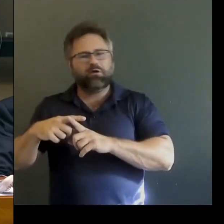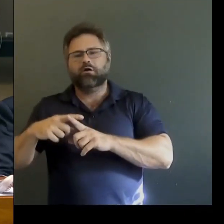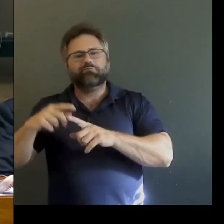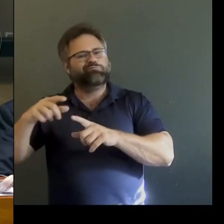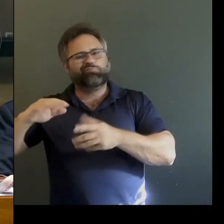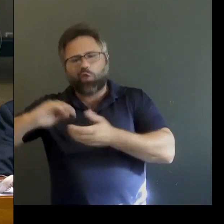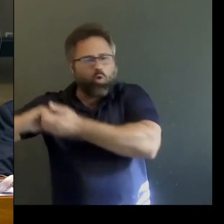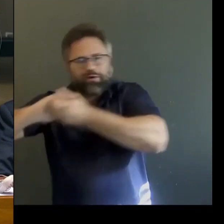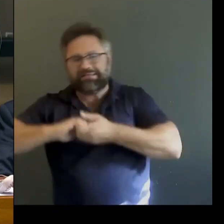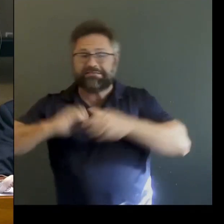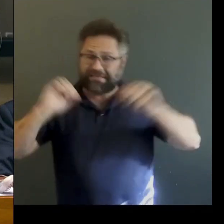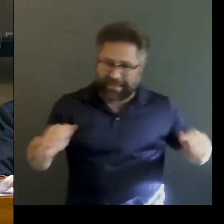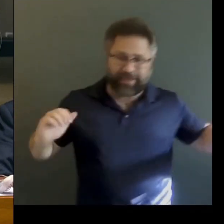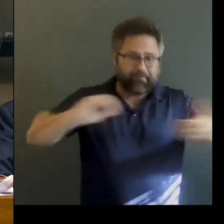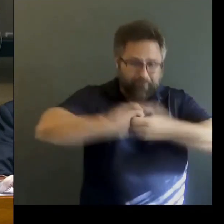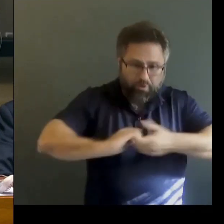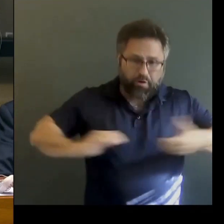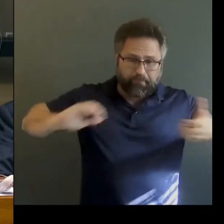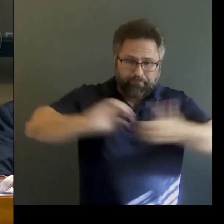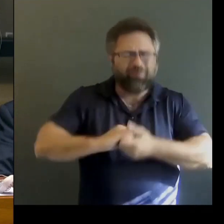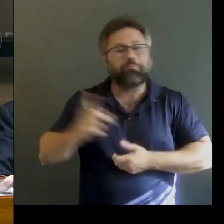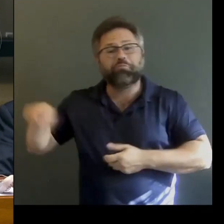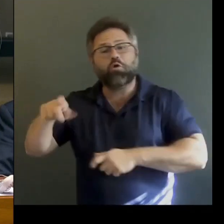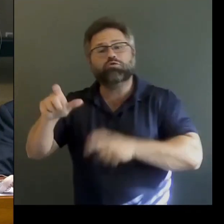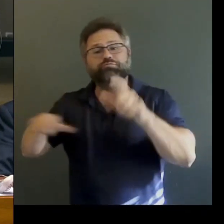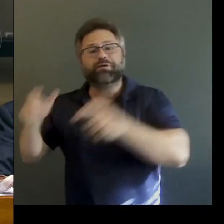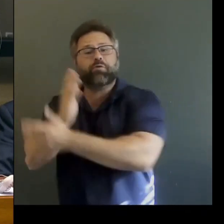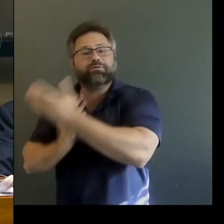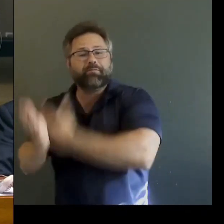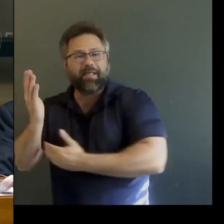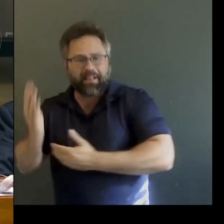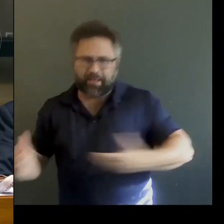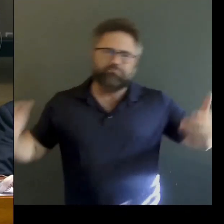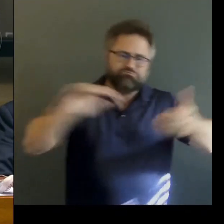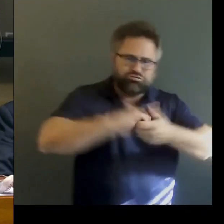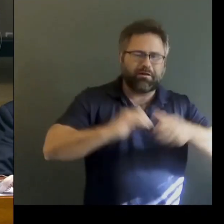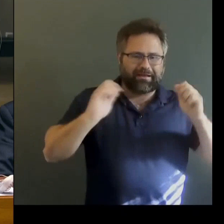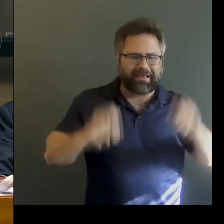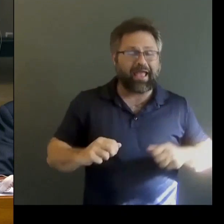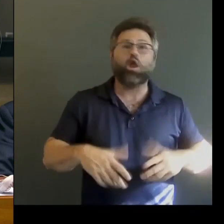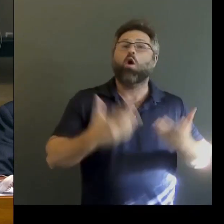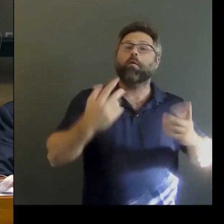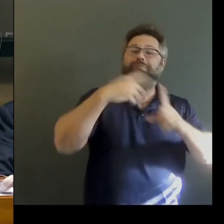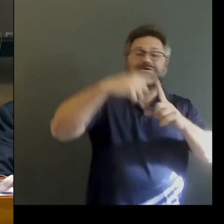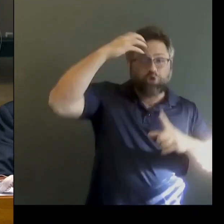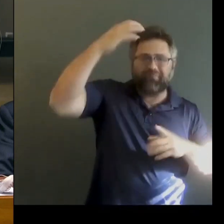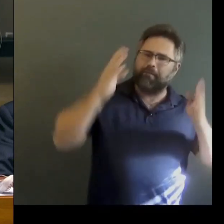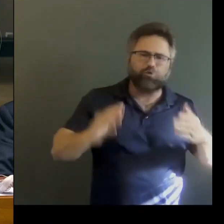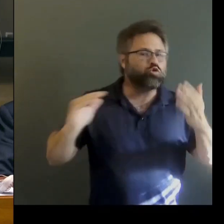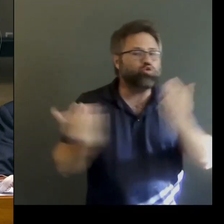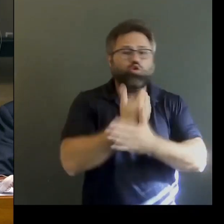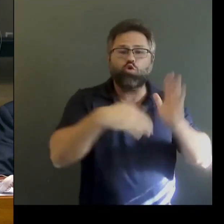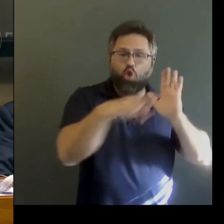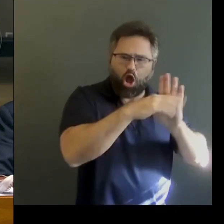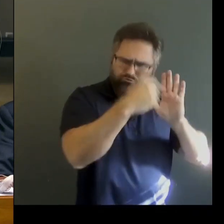developing policies to promote digital accessibility for underrepresented groups such as persons with deafblindness, persons with